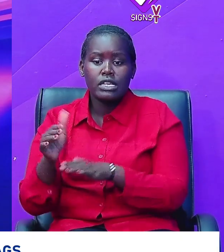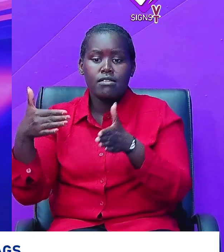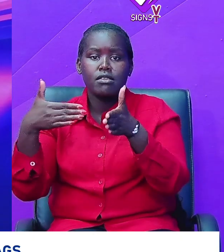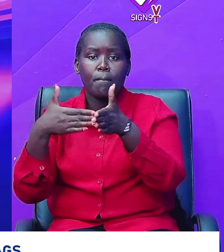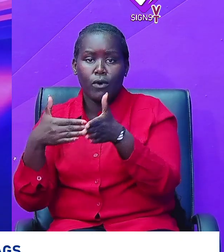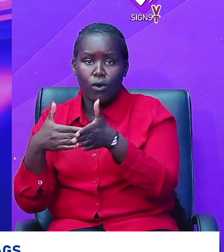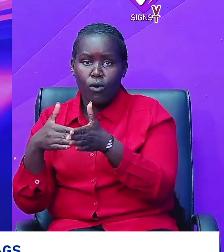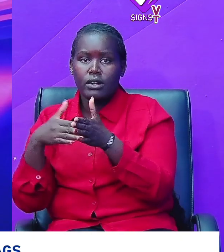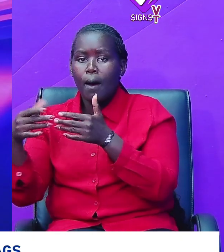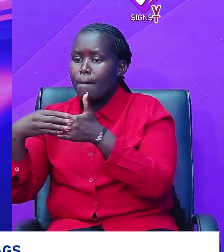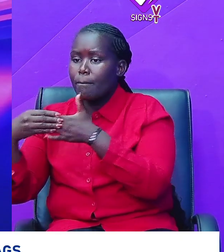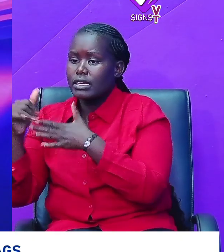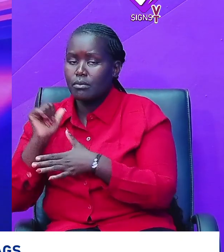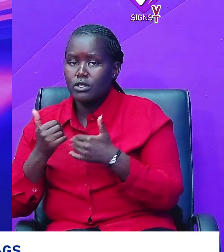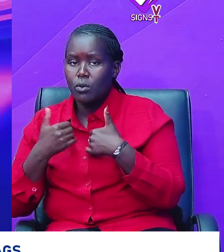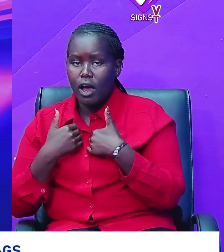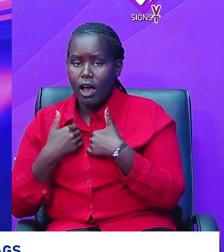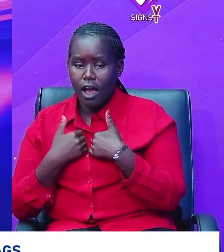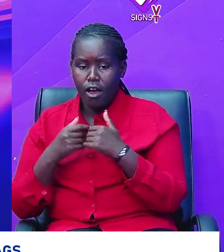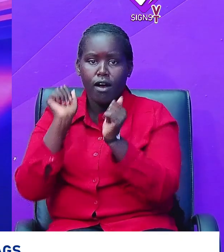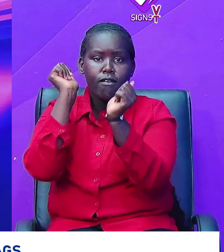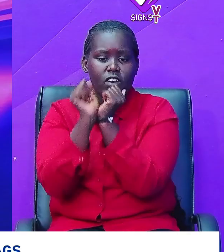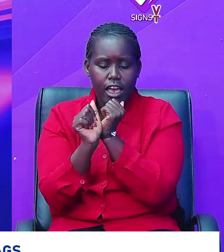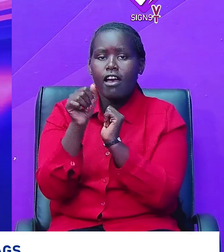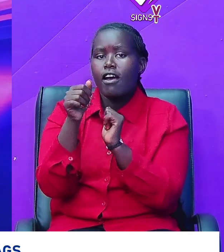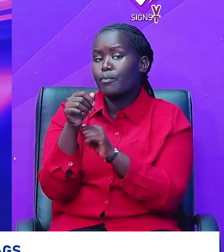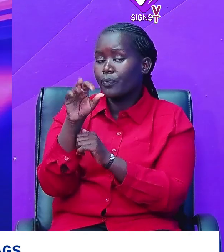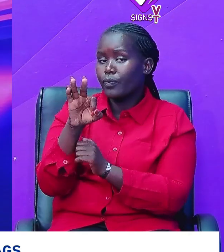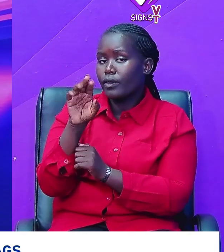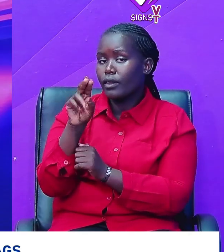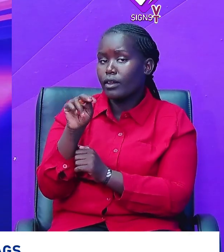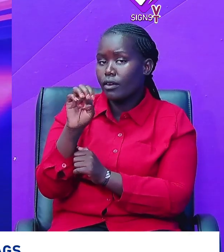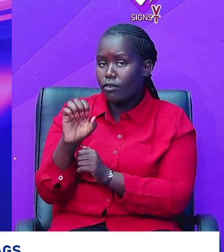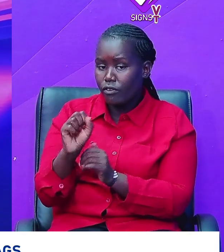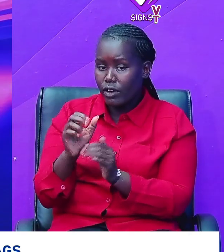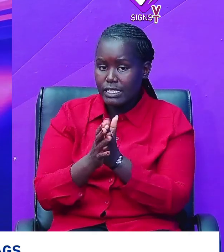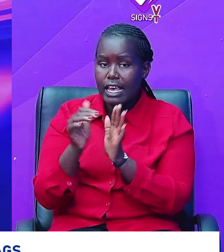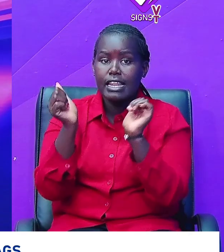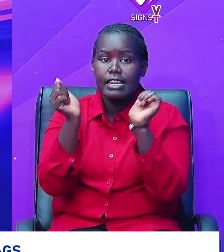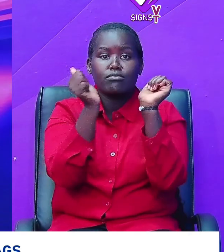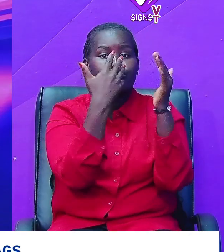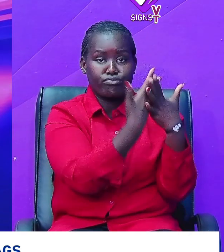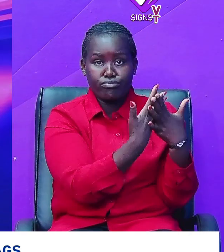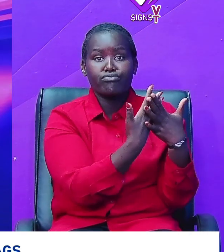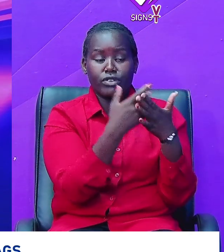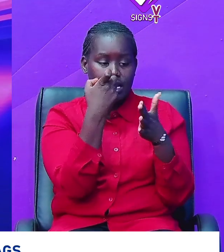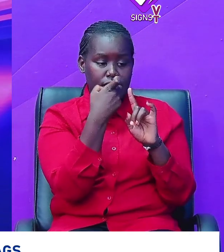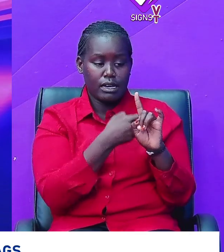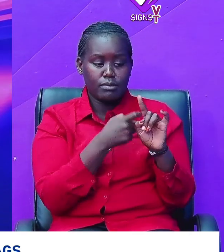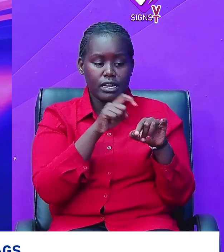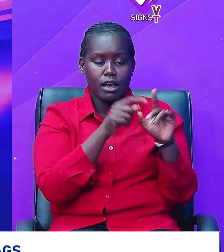stiff penalties, including heavy fines and jail terms. As the government moves to